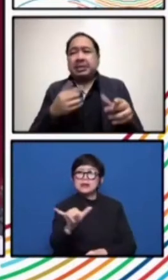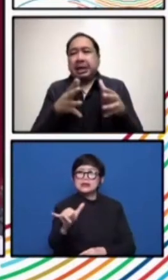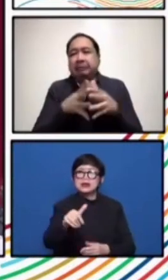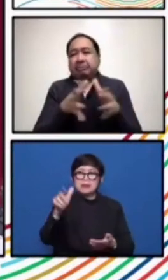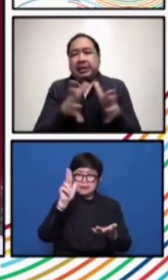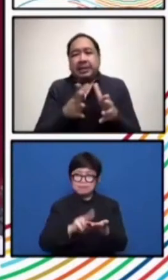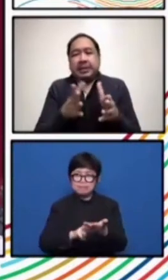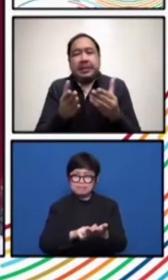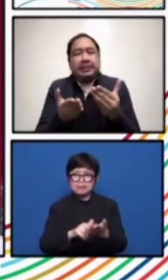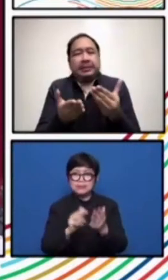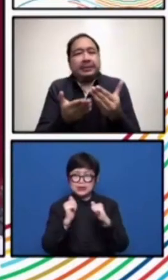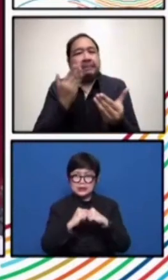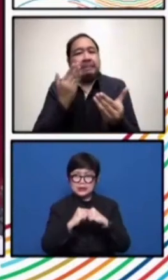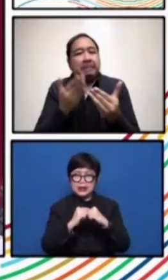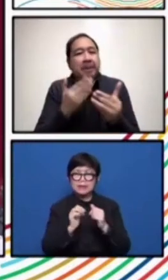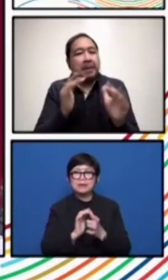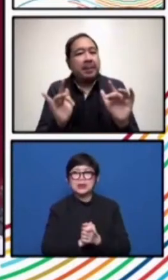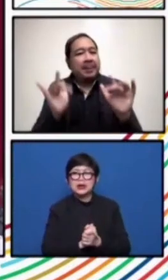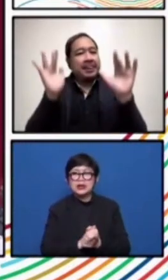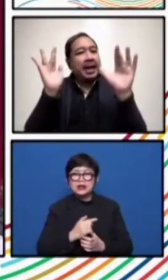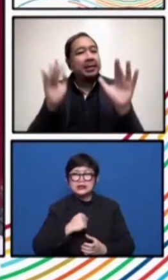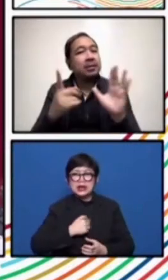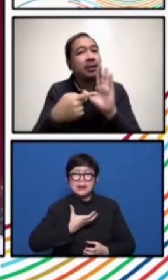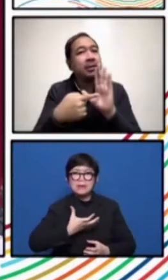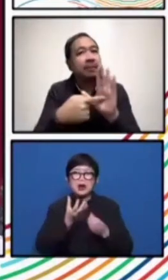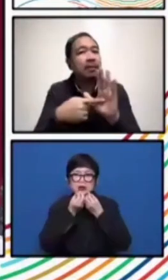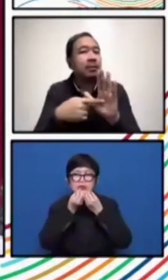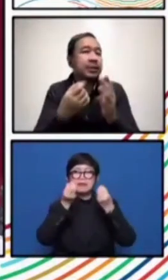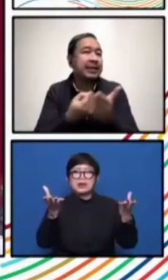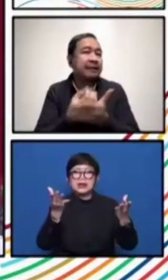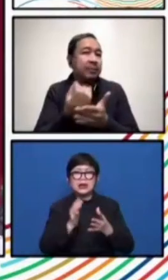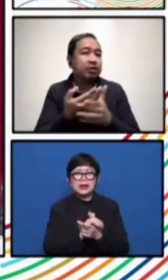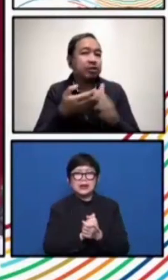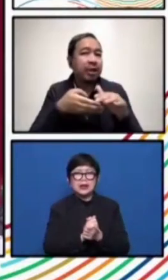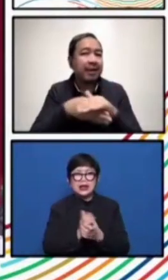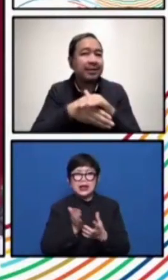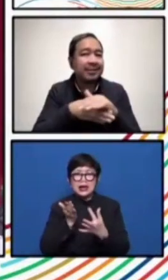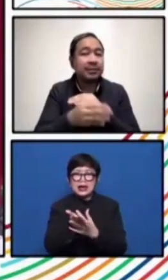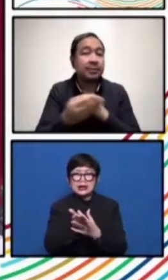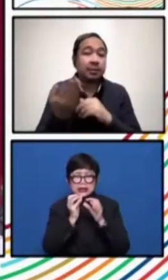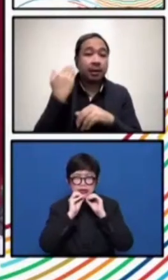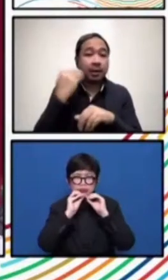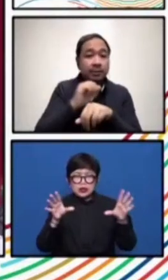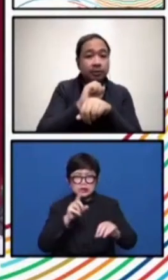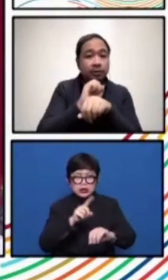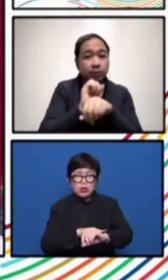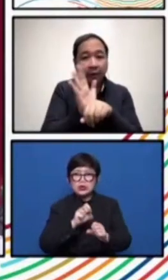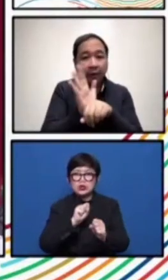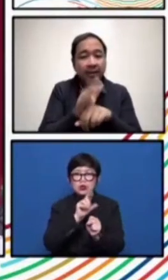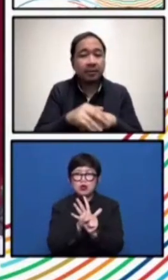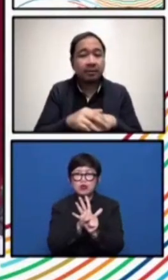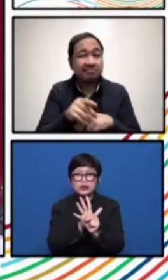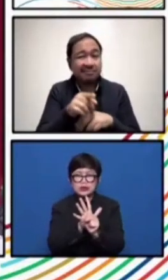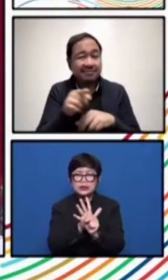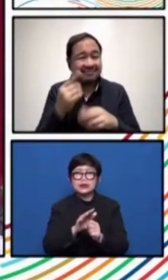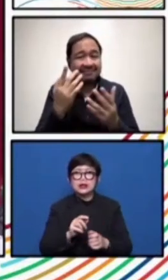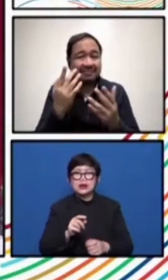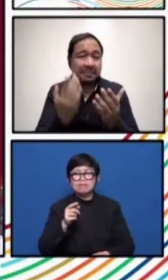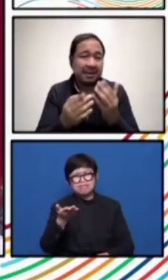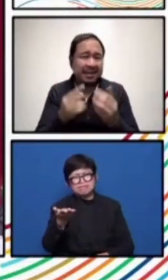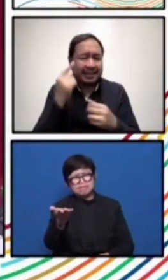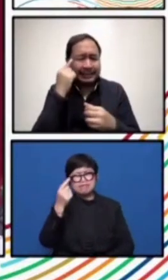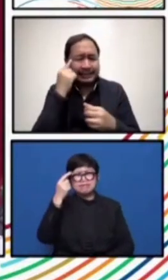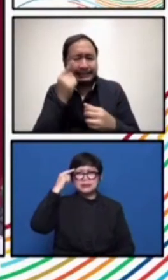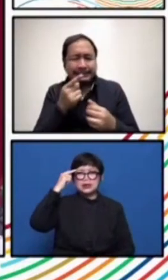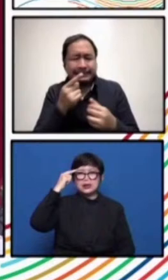like access to information during covid-19 you might think that it is not